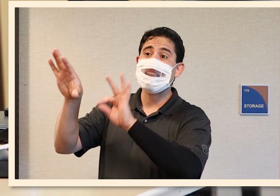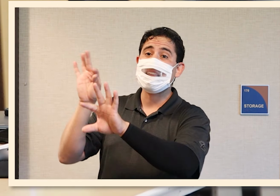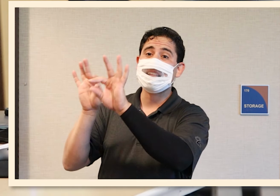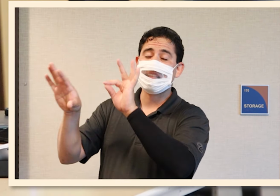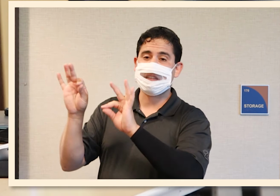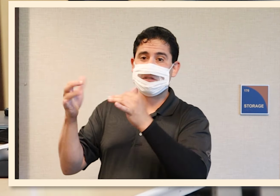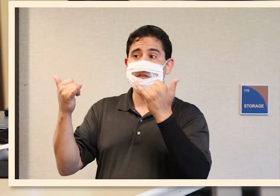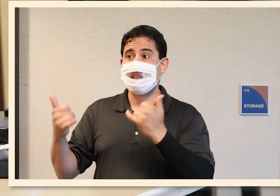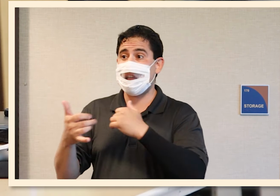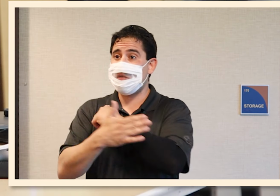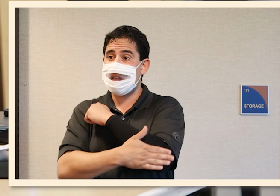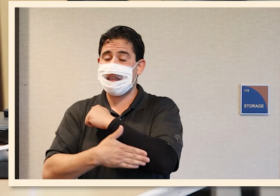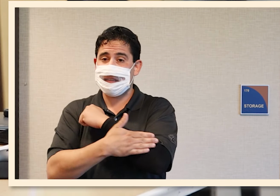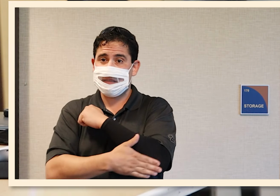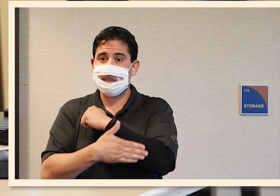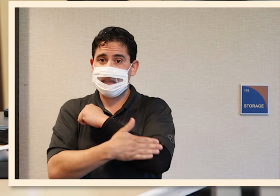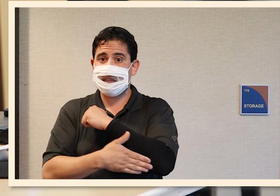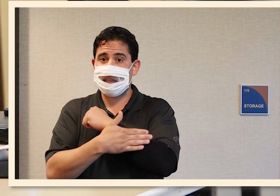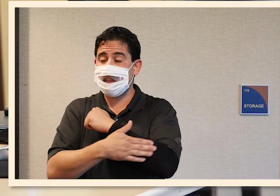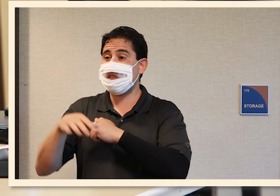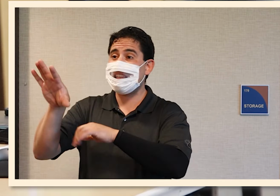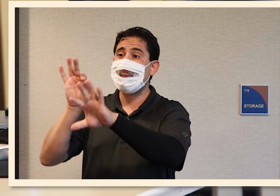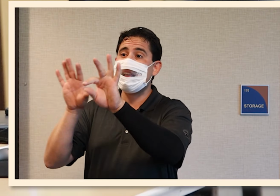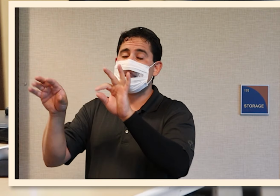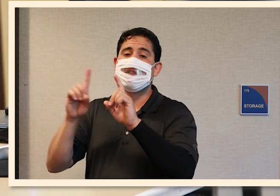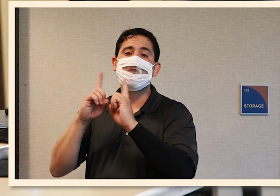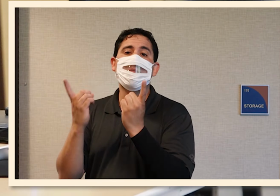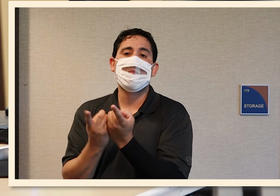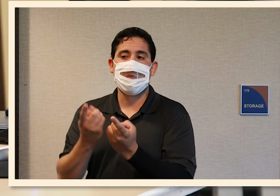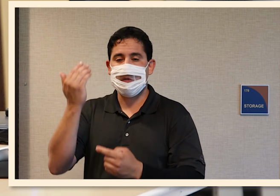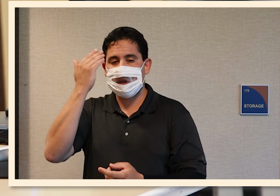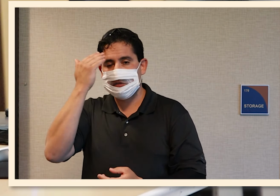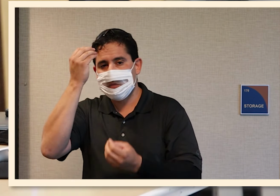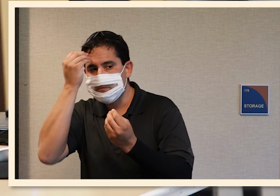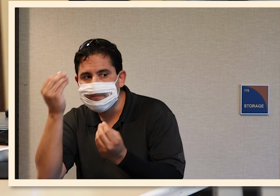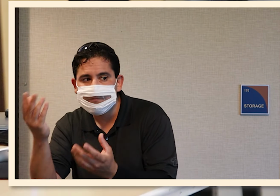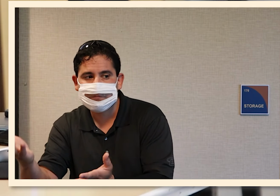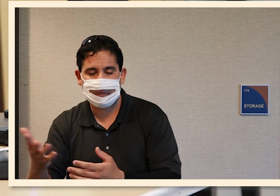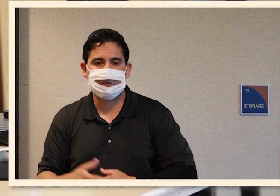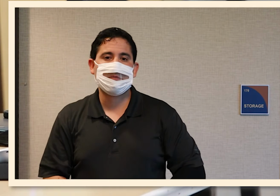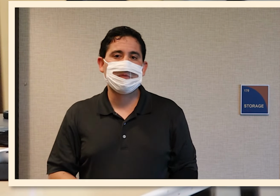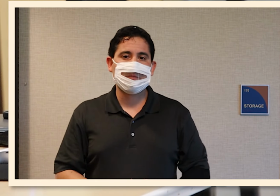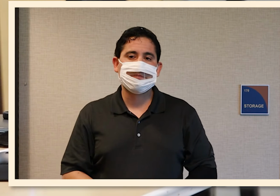know. Elections, it's 2 and 4, right?